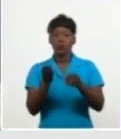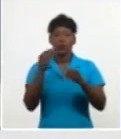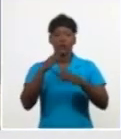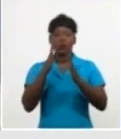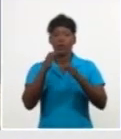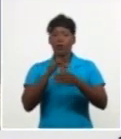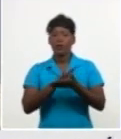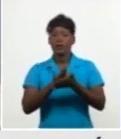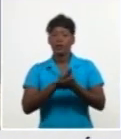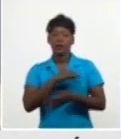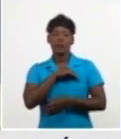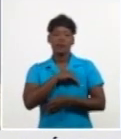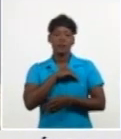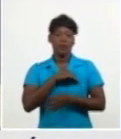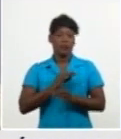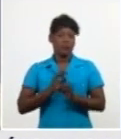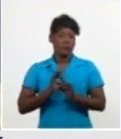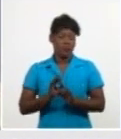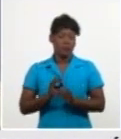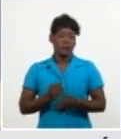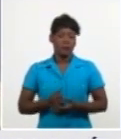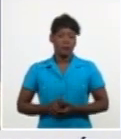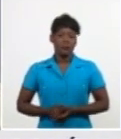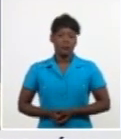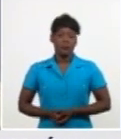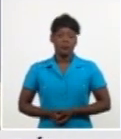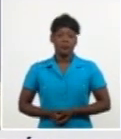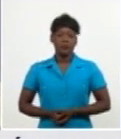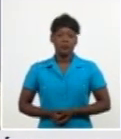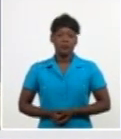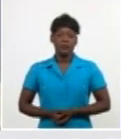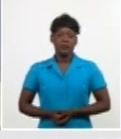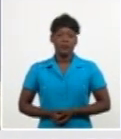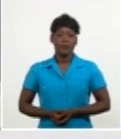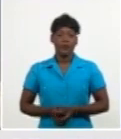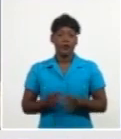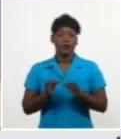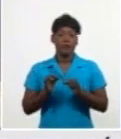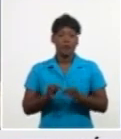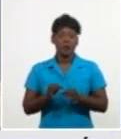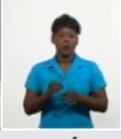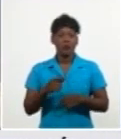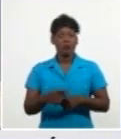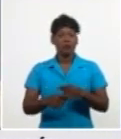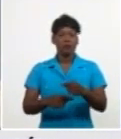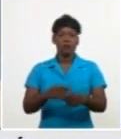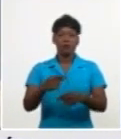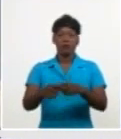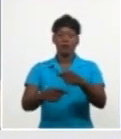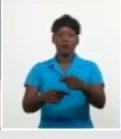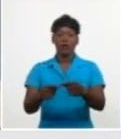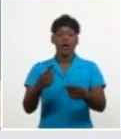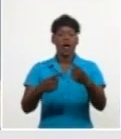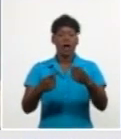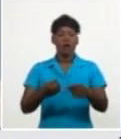disease, they were asymptomatic. Of the cases diagnosed in Cuba,